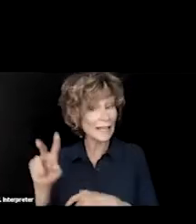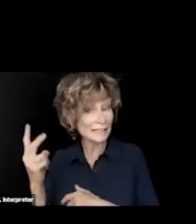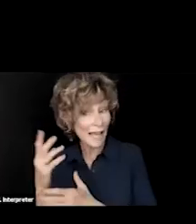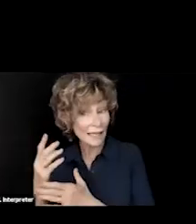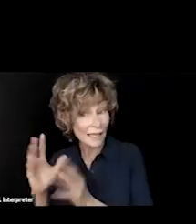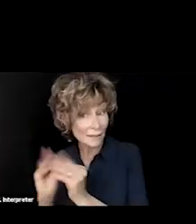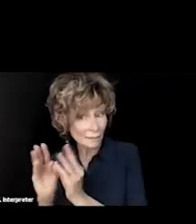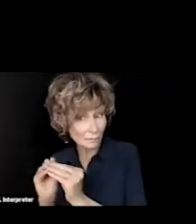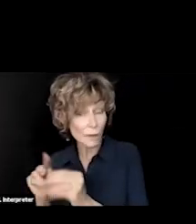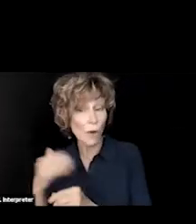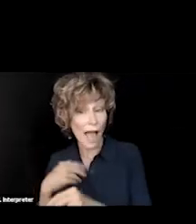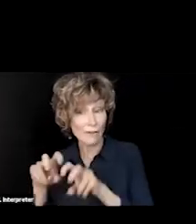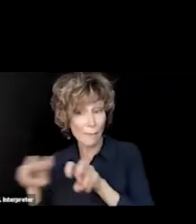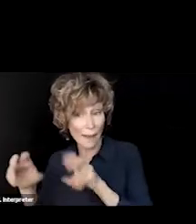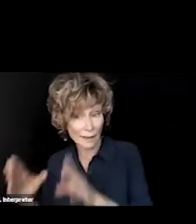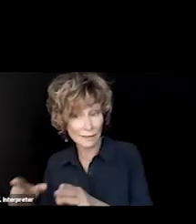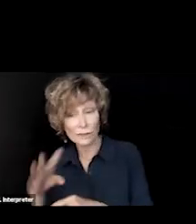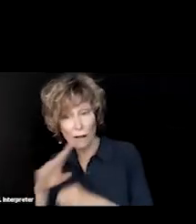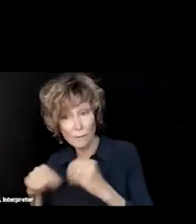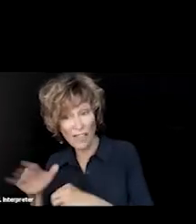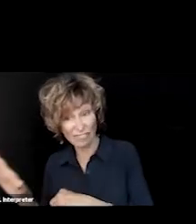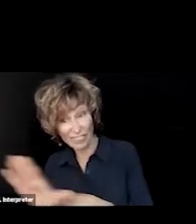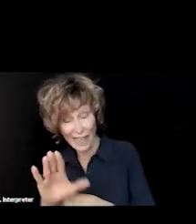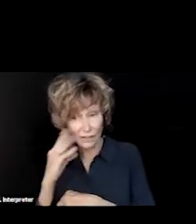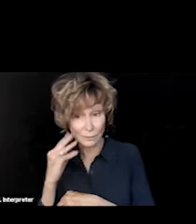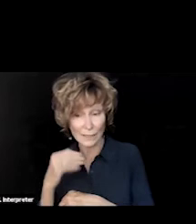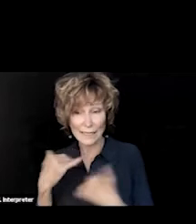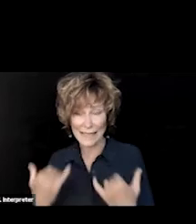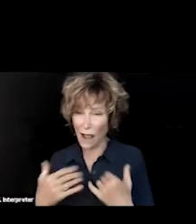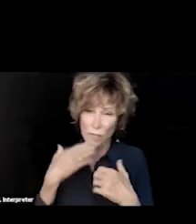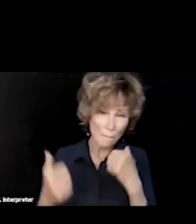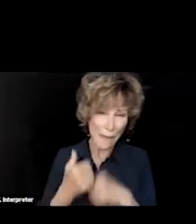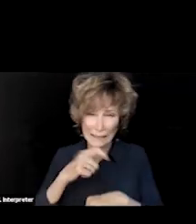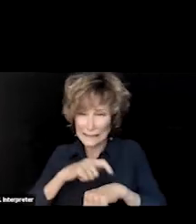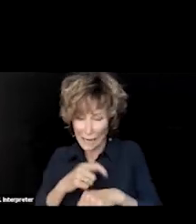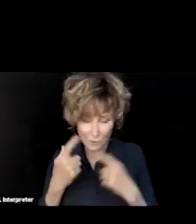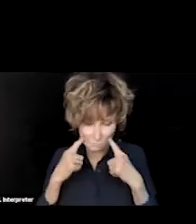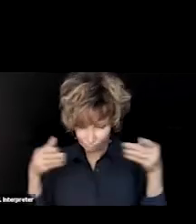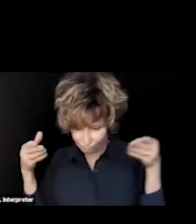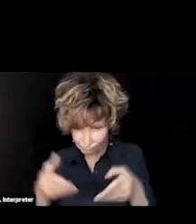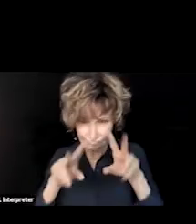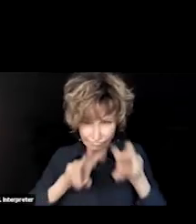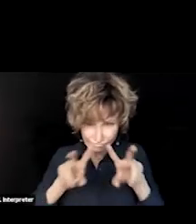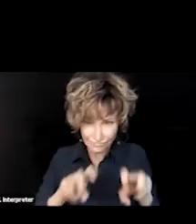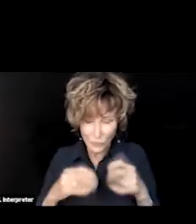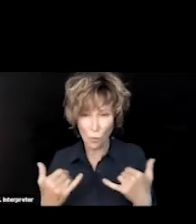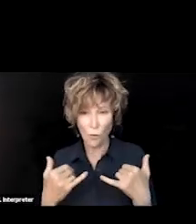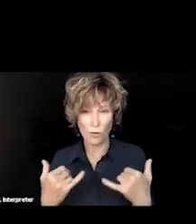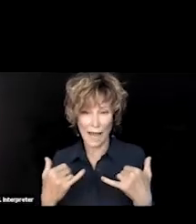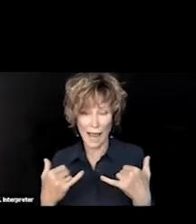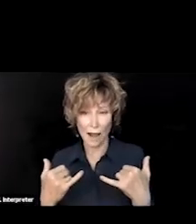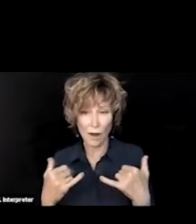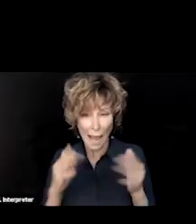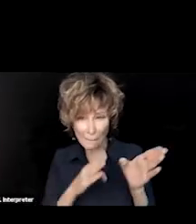of this webinar series. So when's the best time to roll up your sleeves to intentionally examine your current practices and